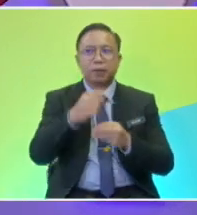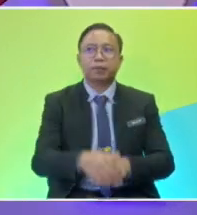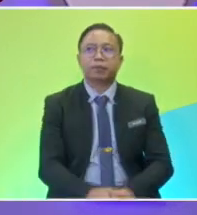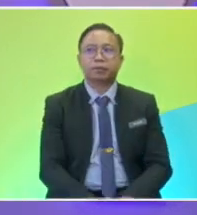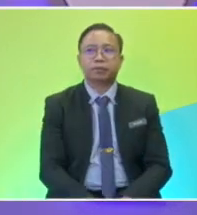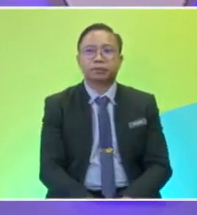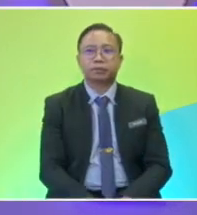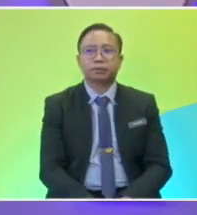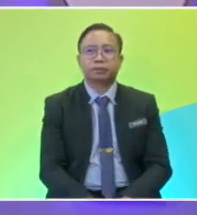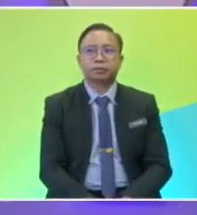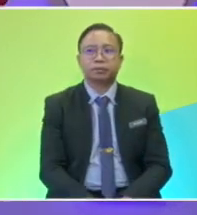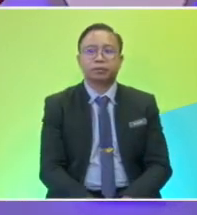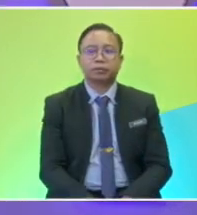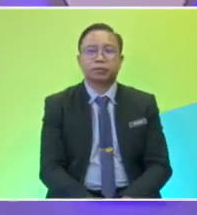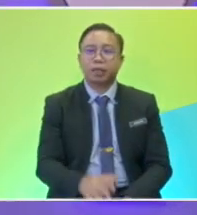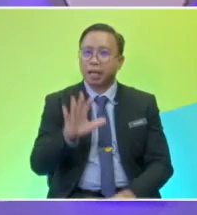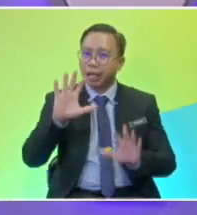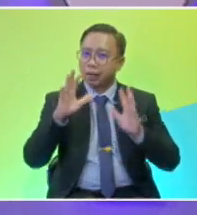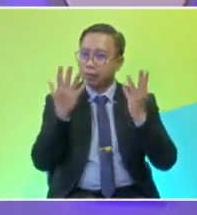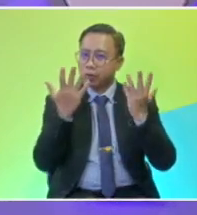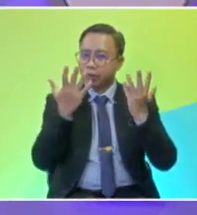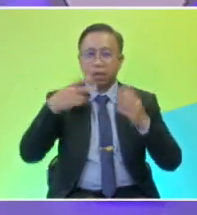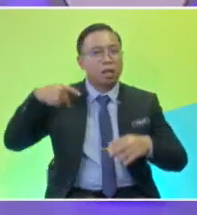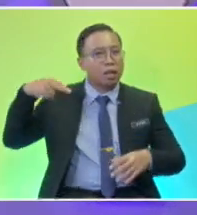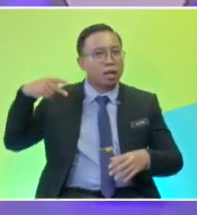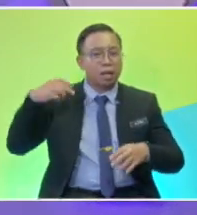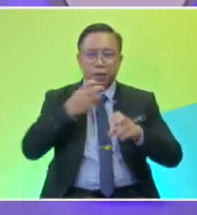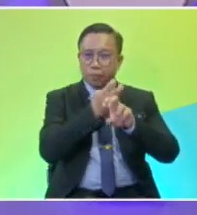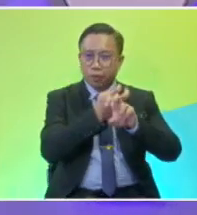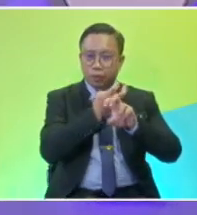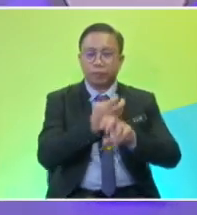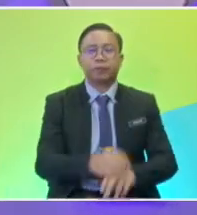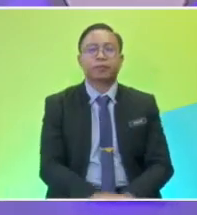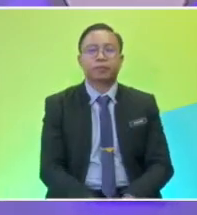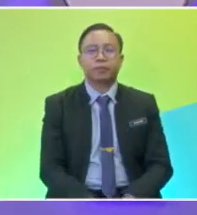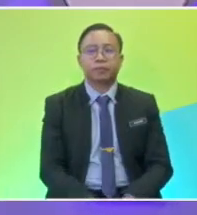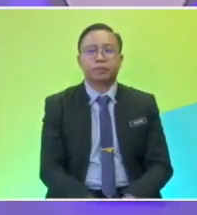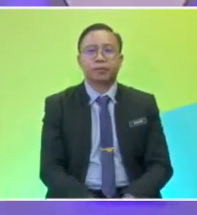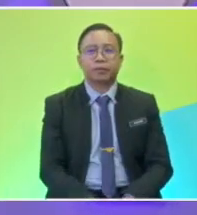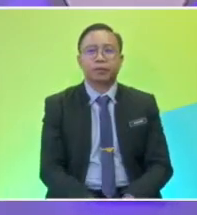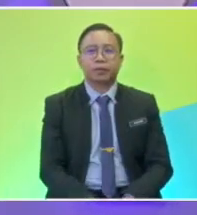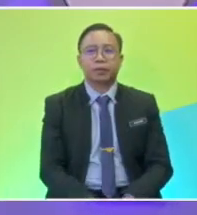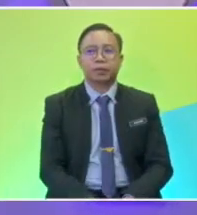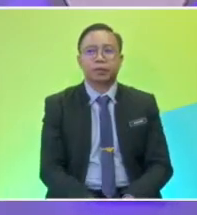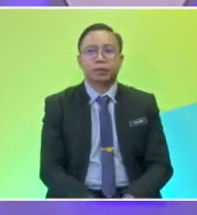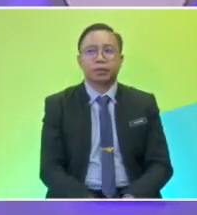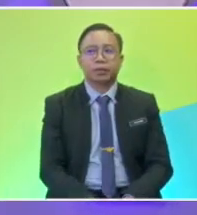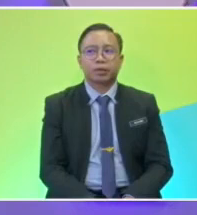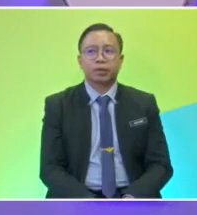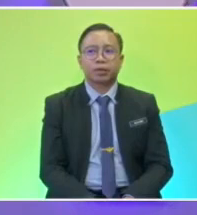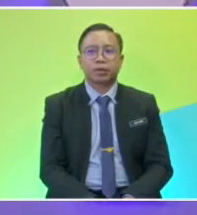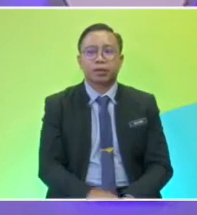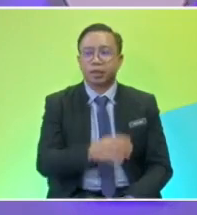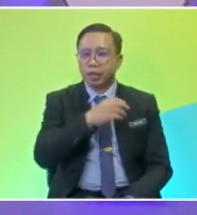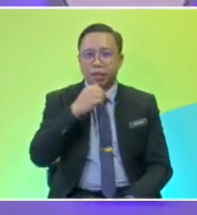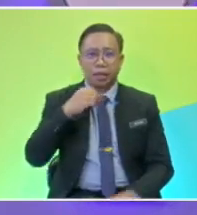okay, ribs done. Okay, hand bone and leg bone. Okay, if you look at the hand bone here, these are the hand bone. Okay, and the leg